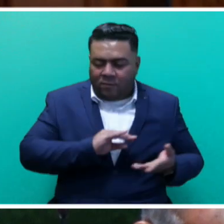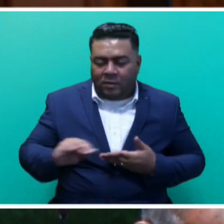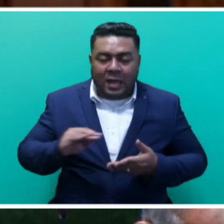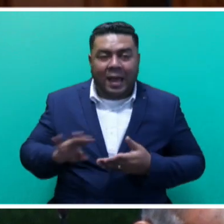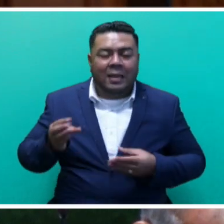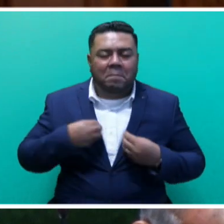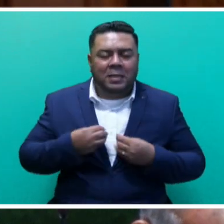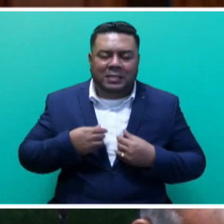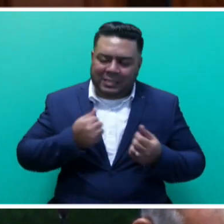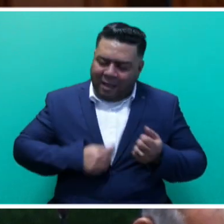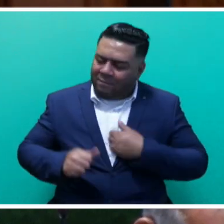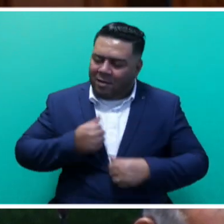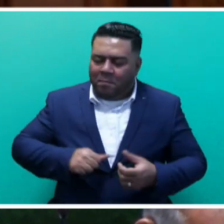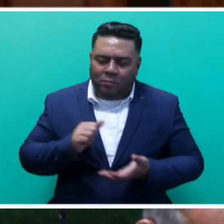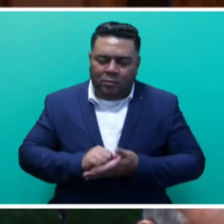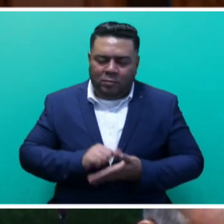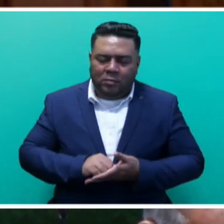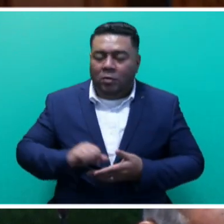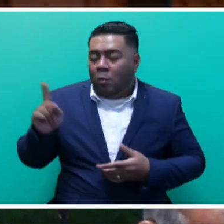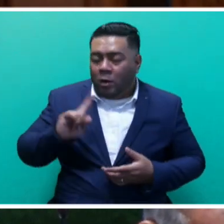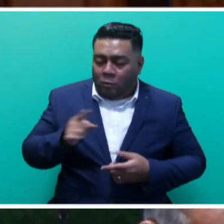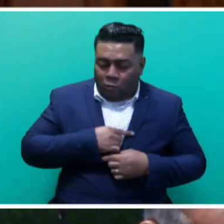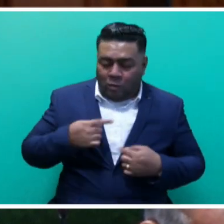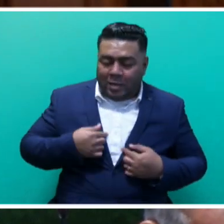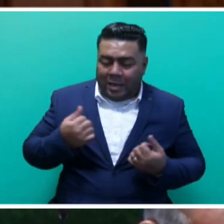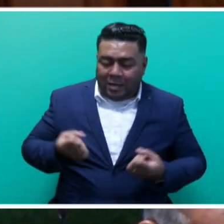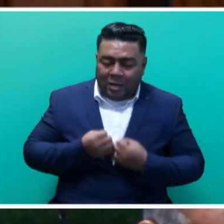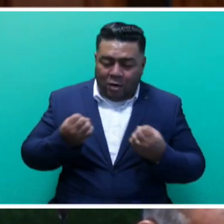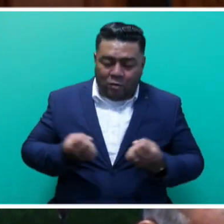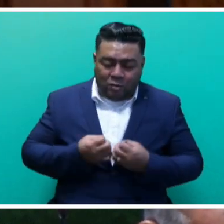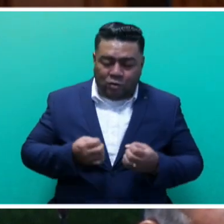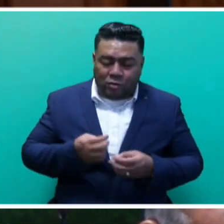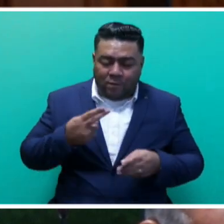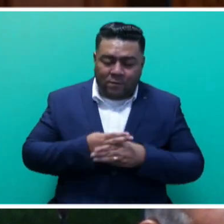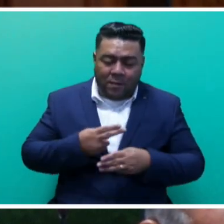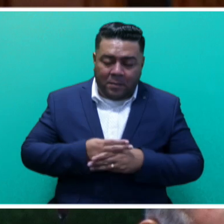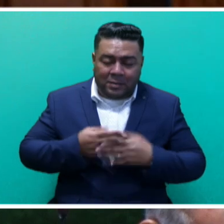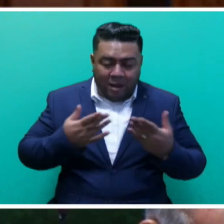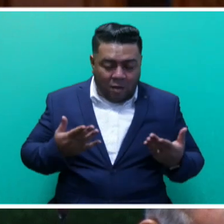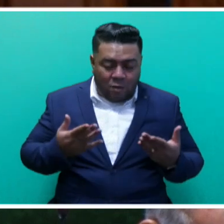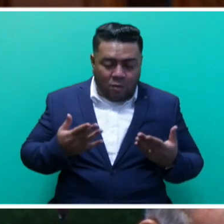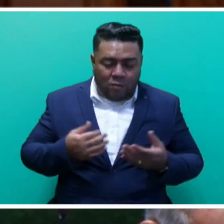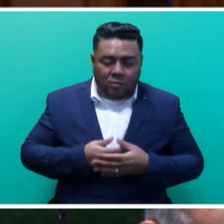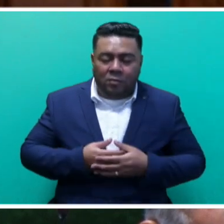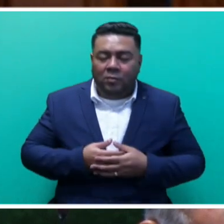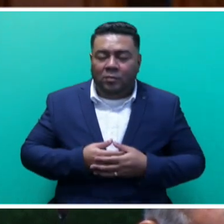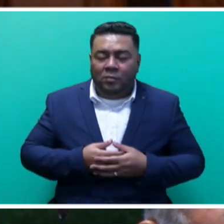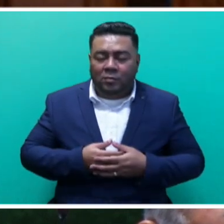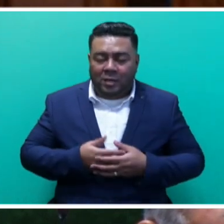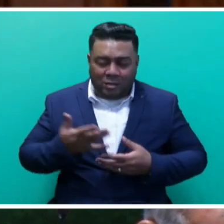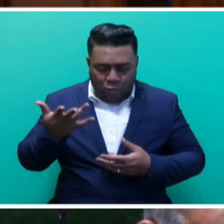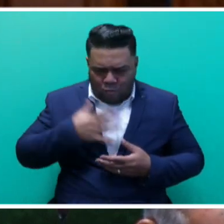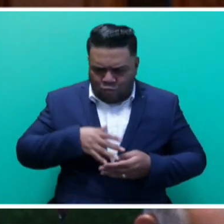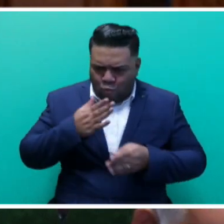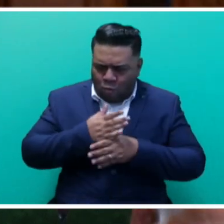suffered. So what we are encouraging the Navosa farmers now, Mr. Speaker, sir, is to go